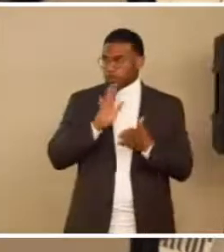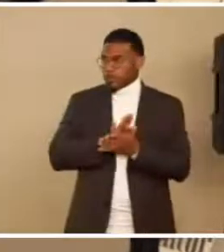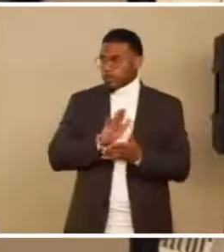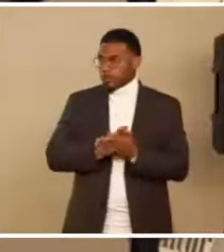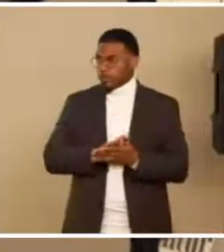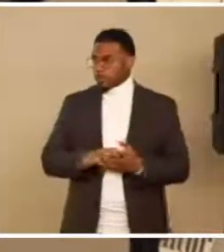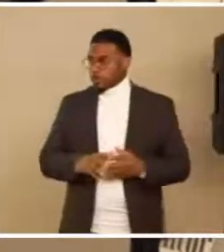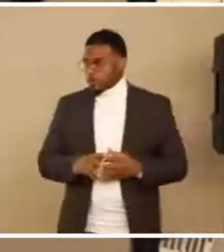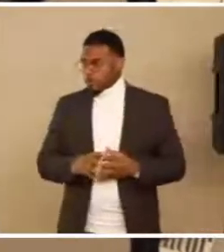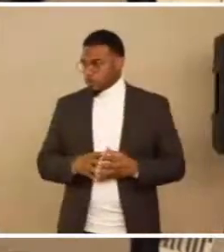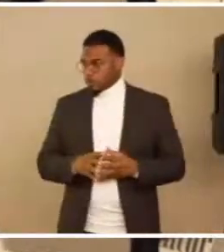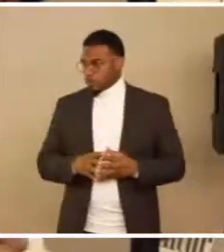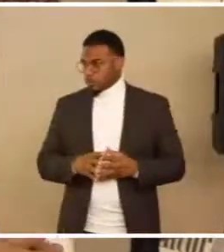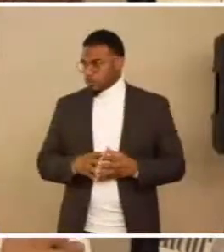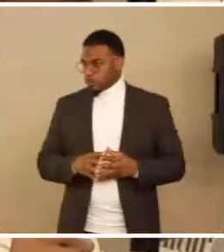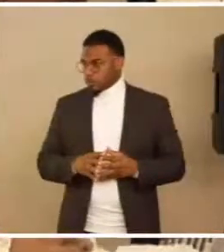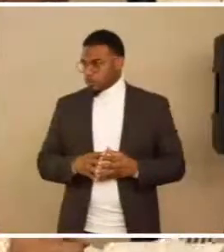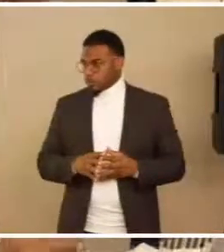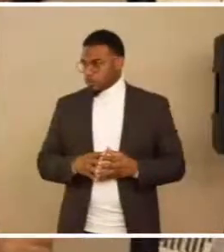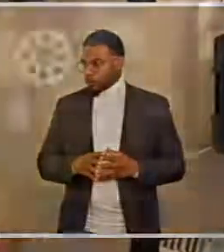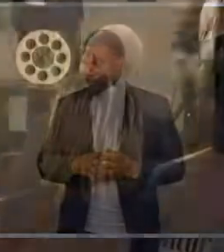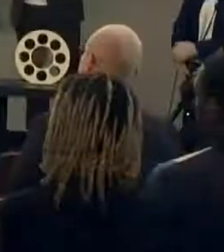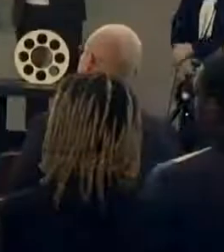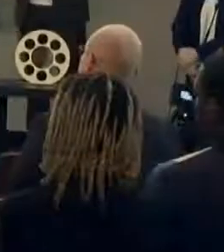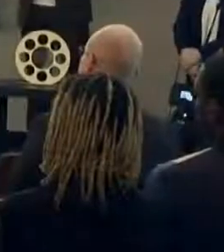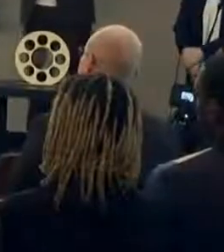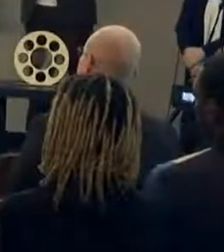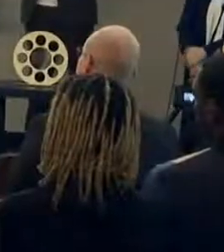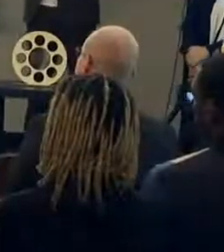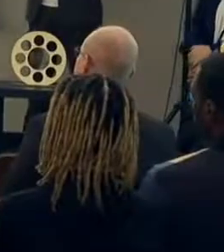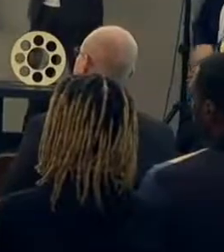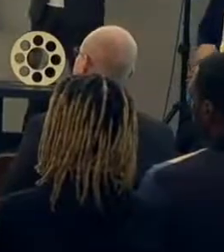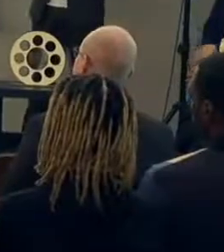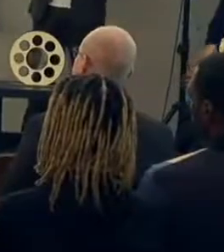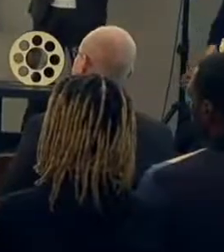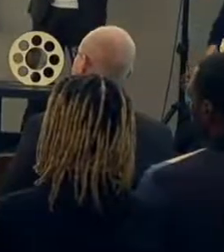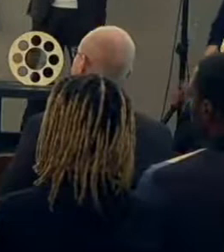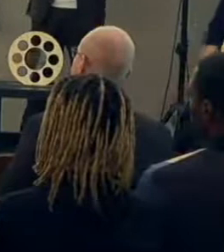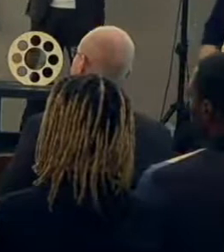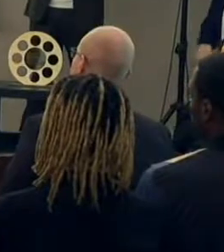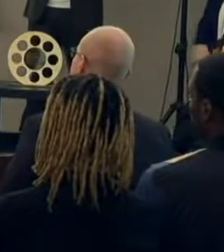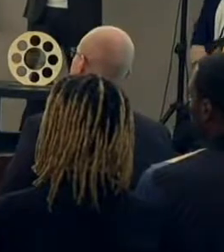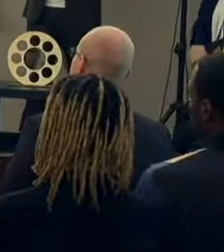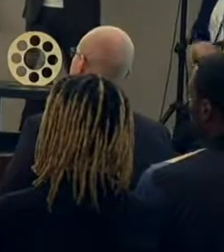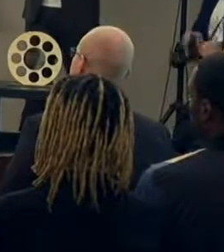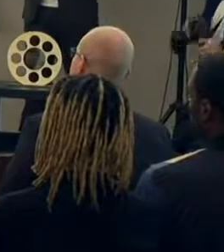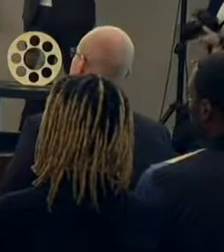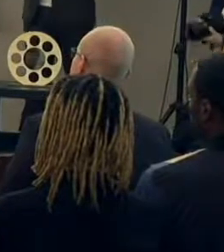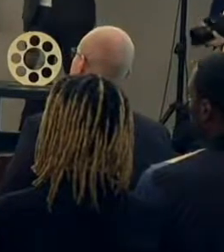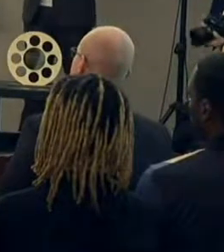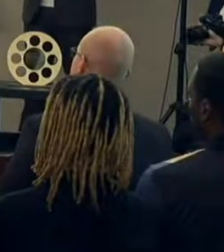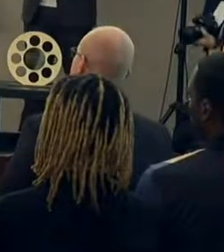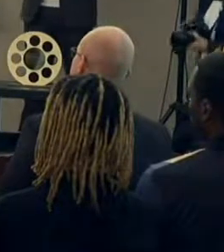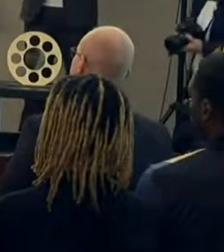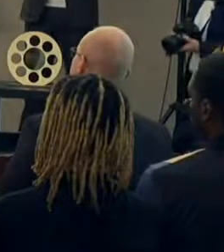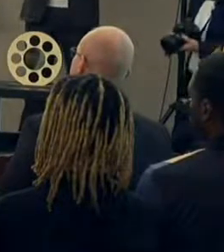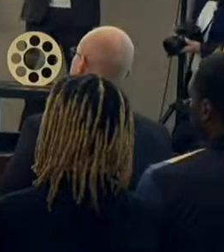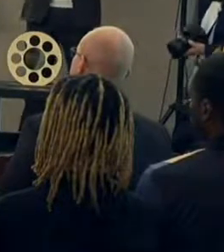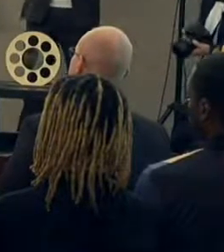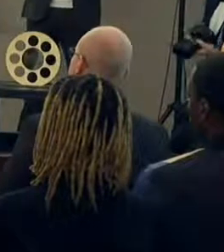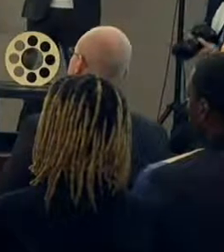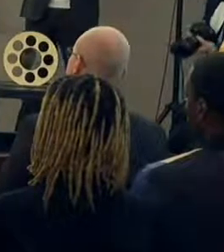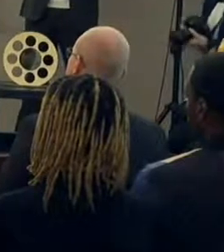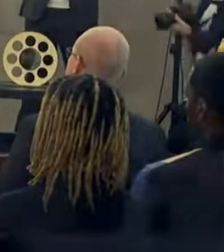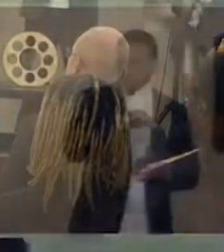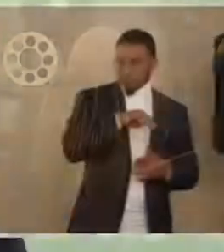schools. And if I may, Ozan Palsy with Sugarcane Alley used, a novel from a